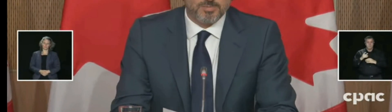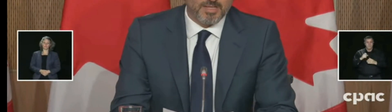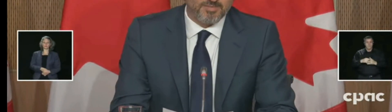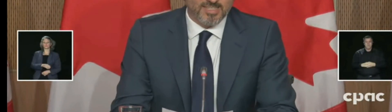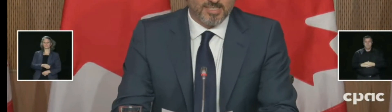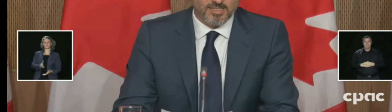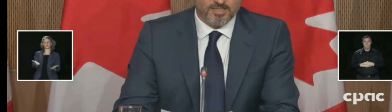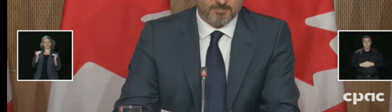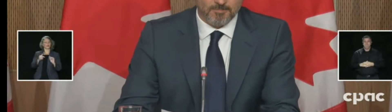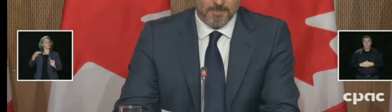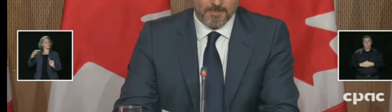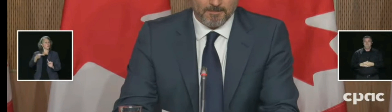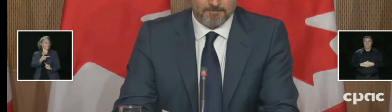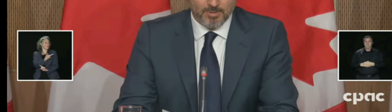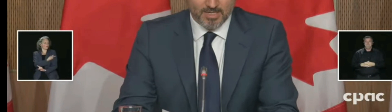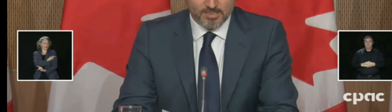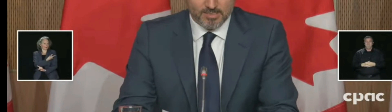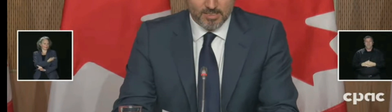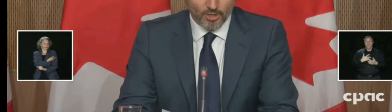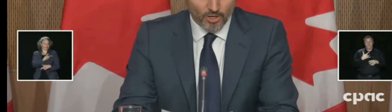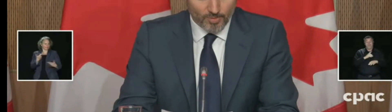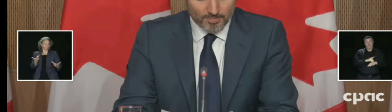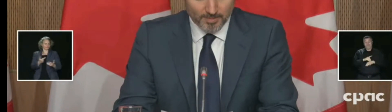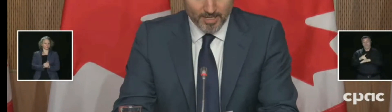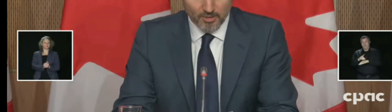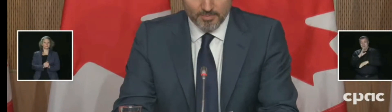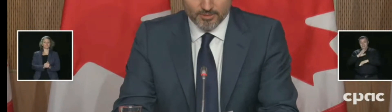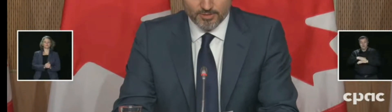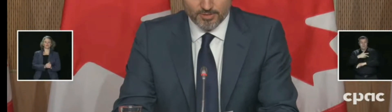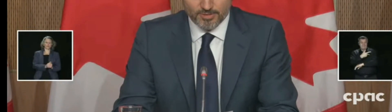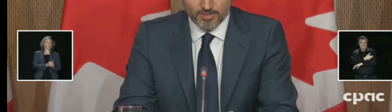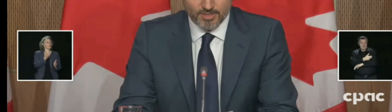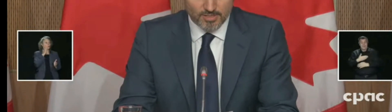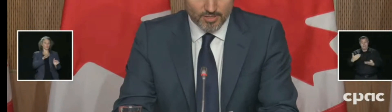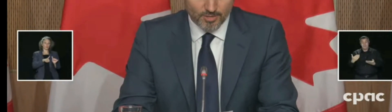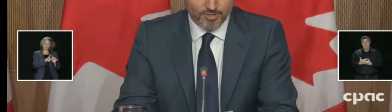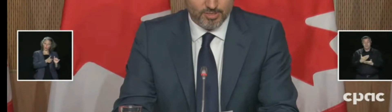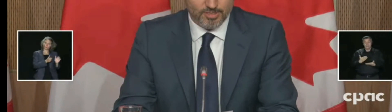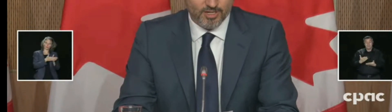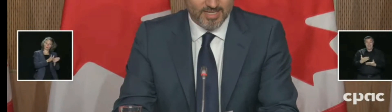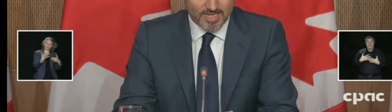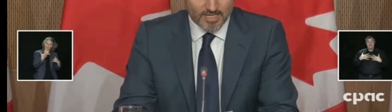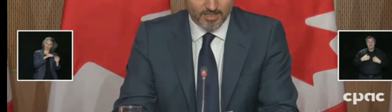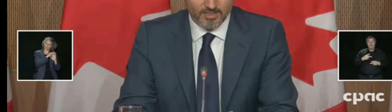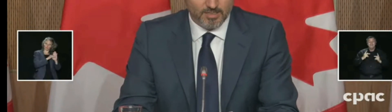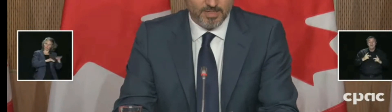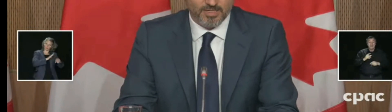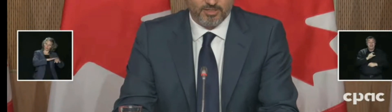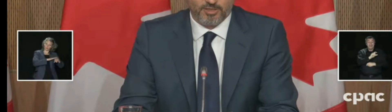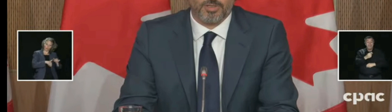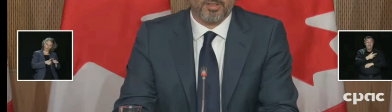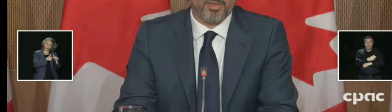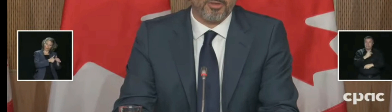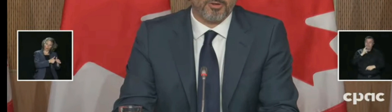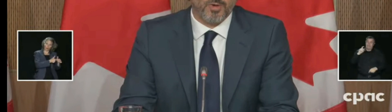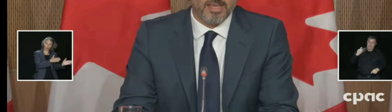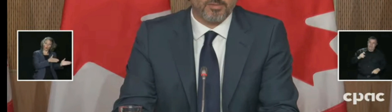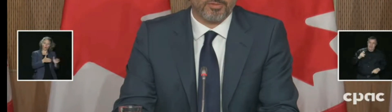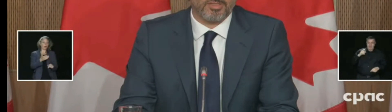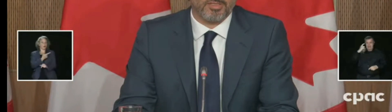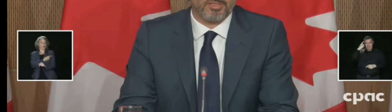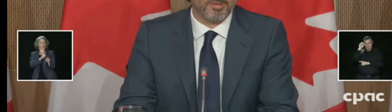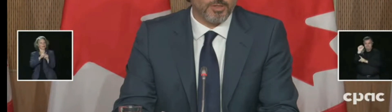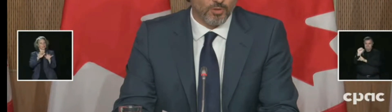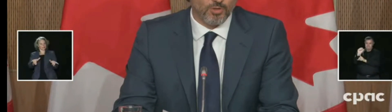That brings me to vaccines. Because along with public health measures, these doses are key to beating not only the third